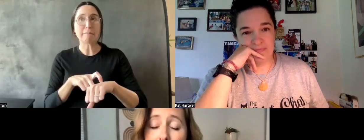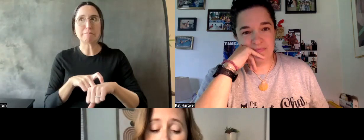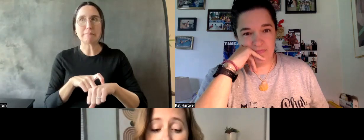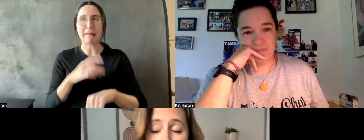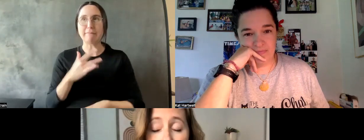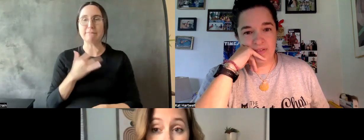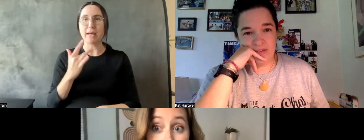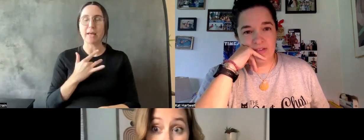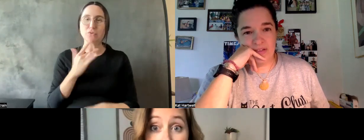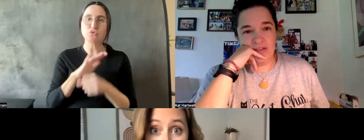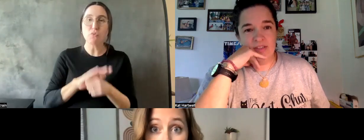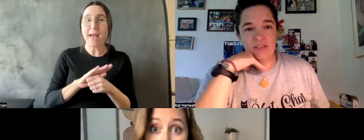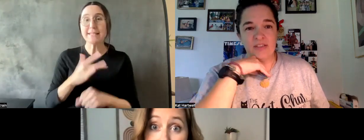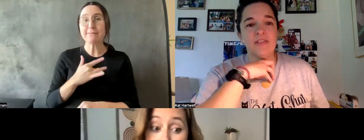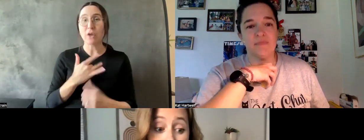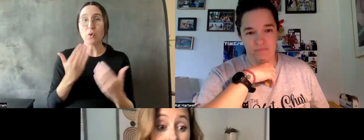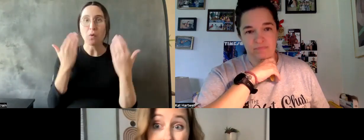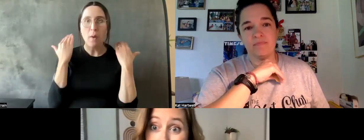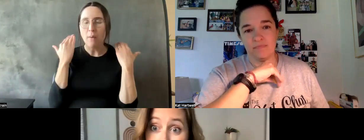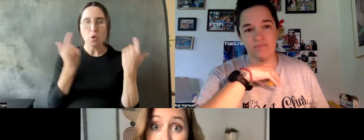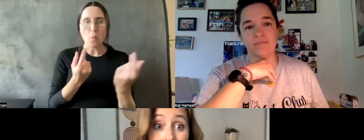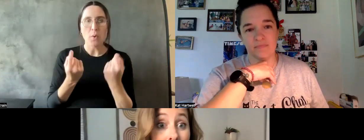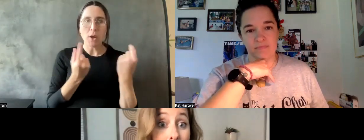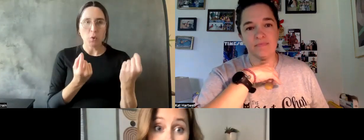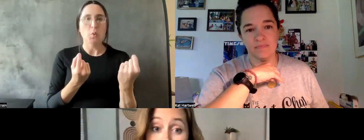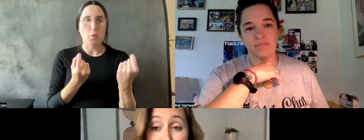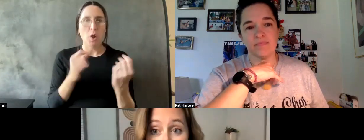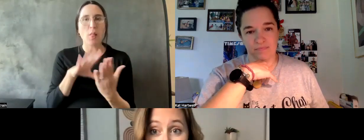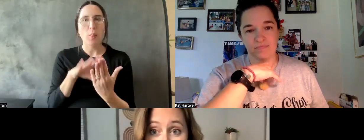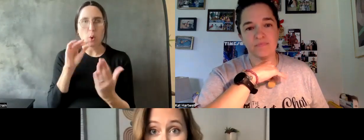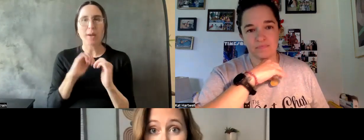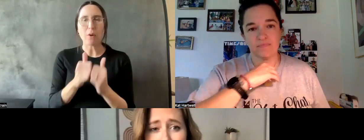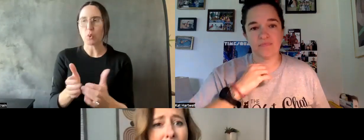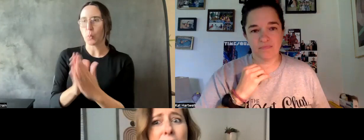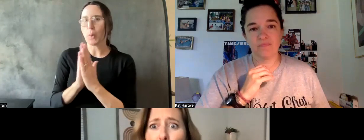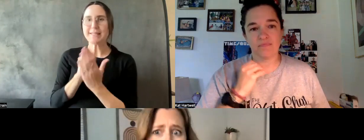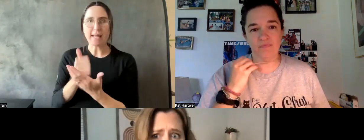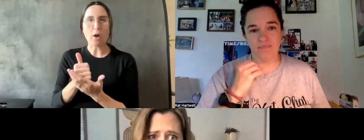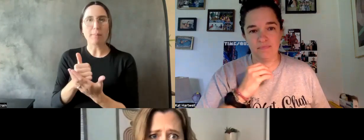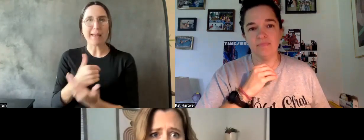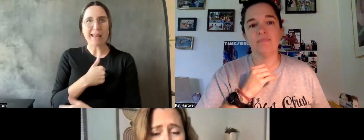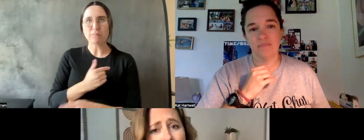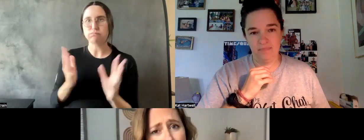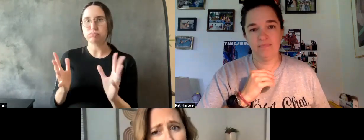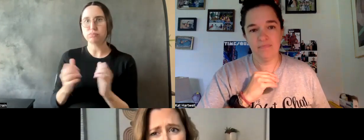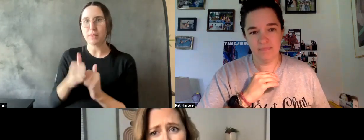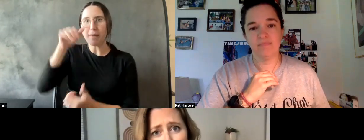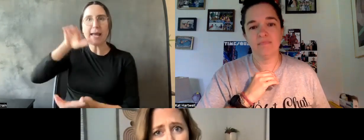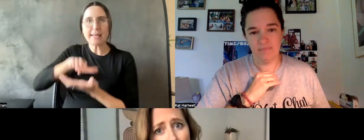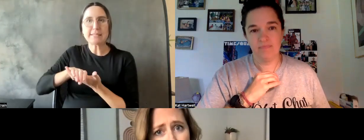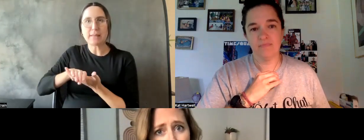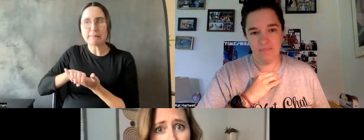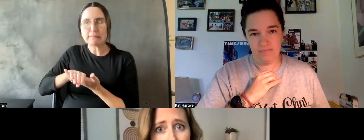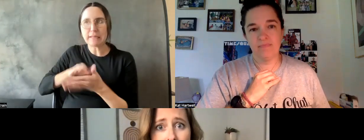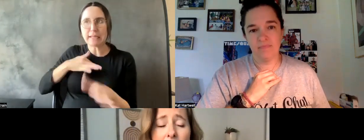was a conversation that I had to have with my husband to say, listen, I'm going to be traveling and I know you can handle this, but I still